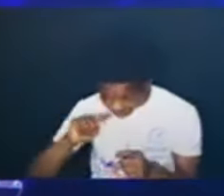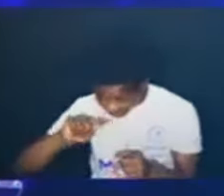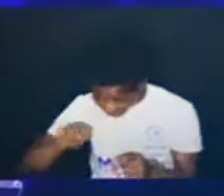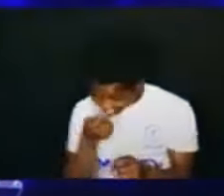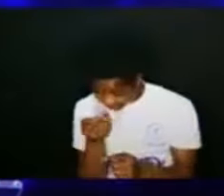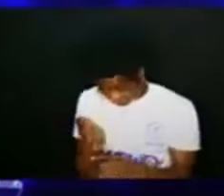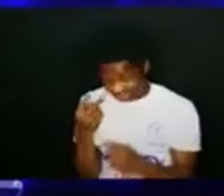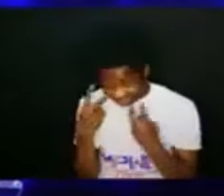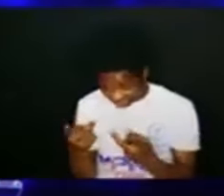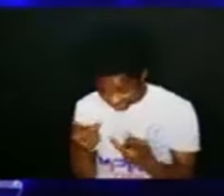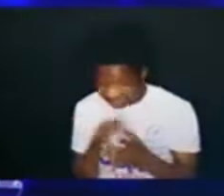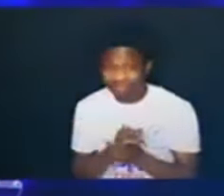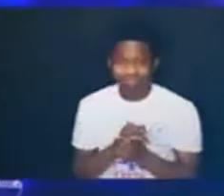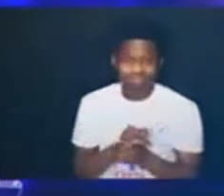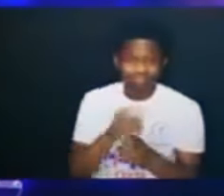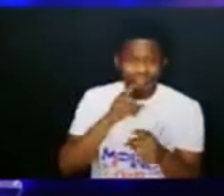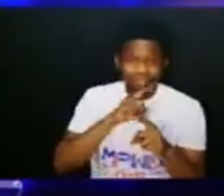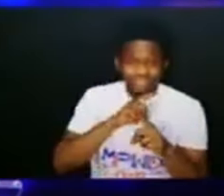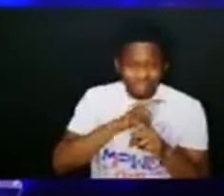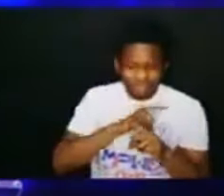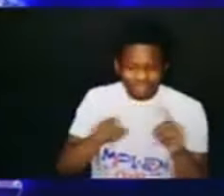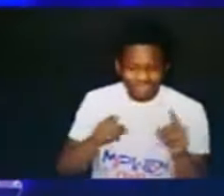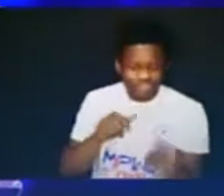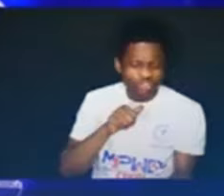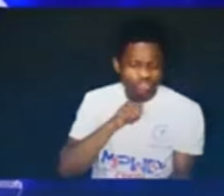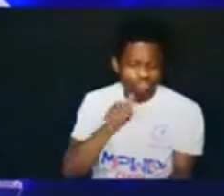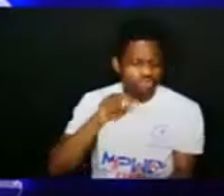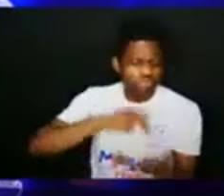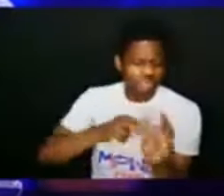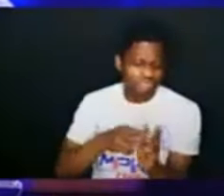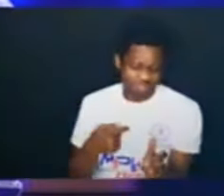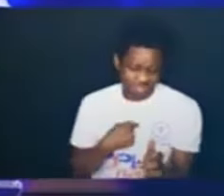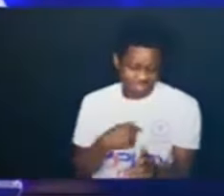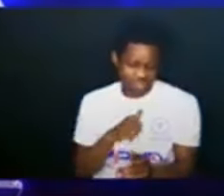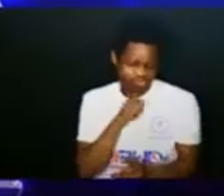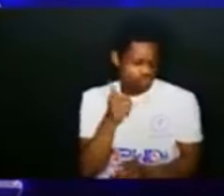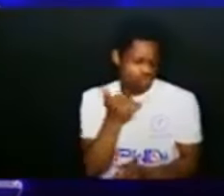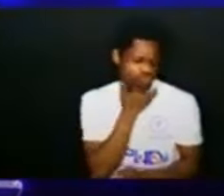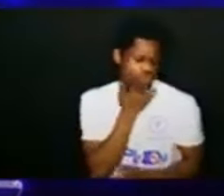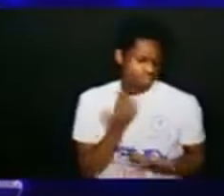But that does not make me innocent.